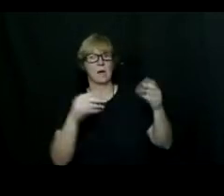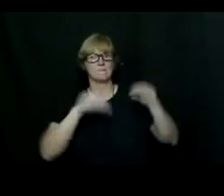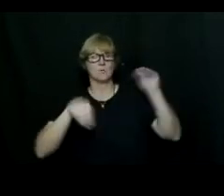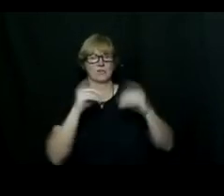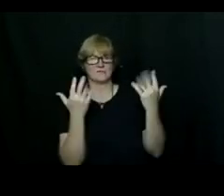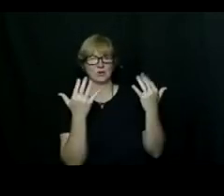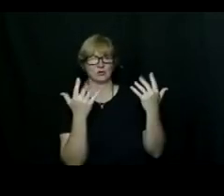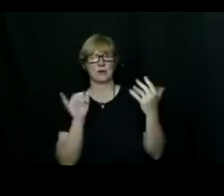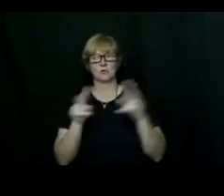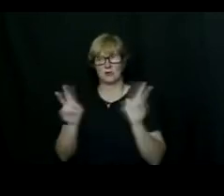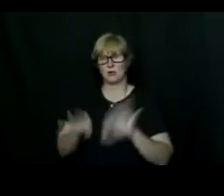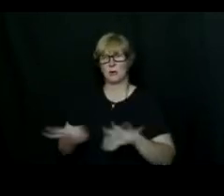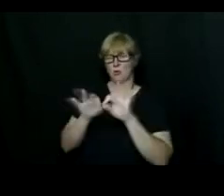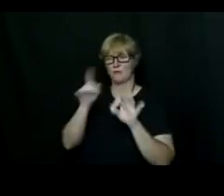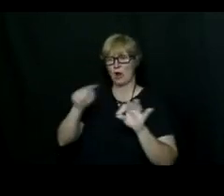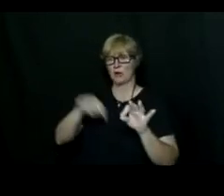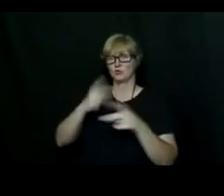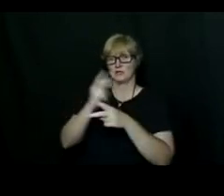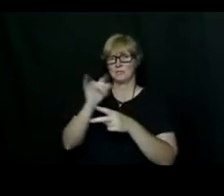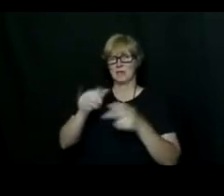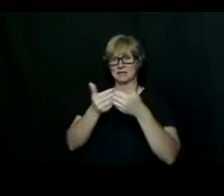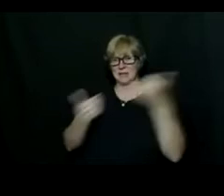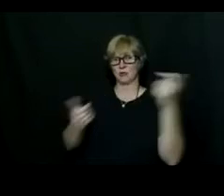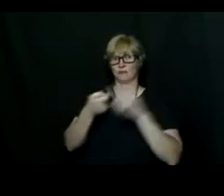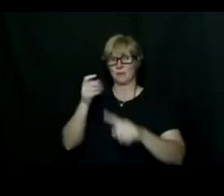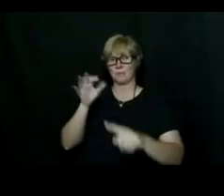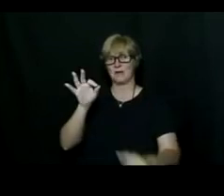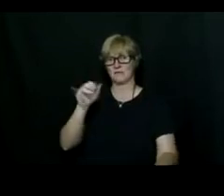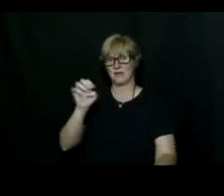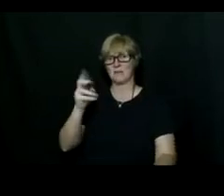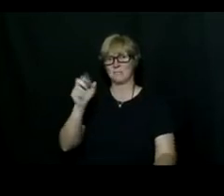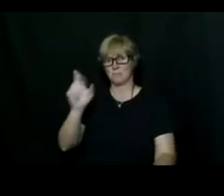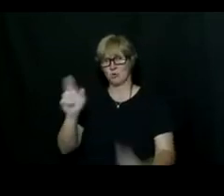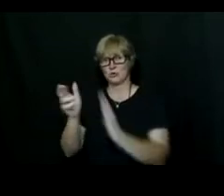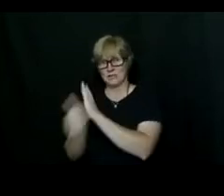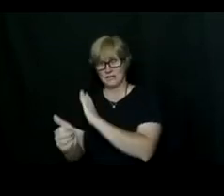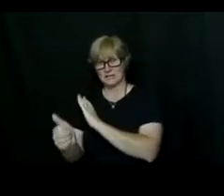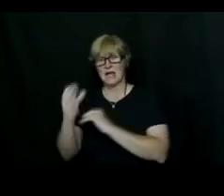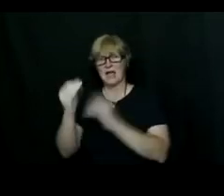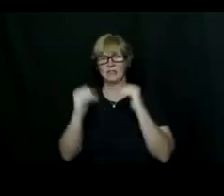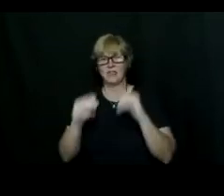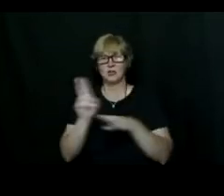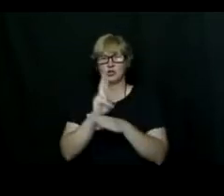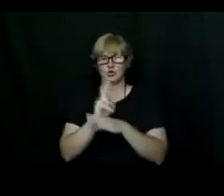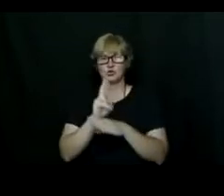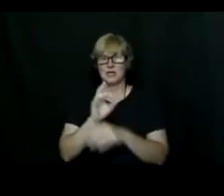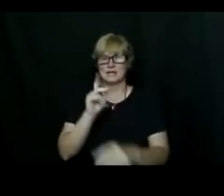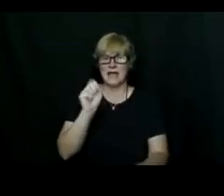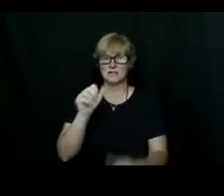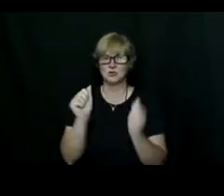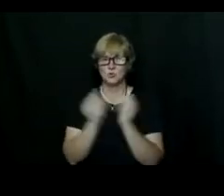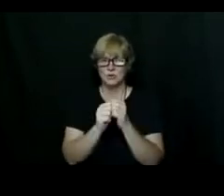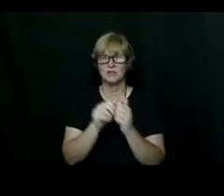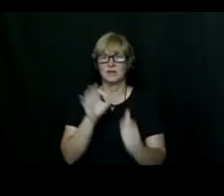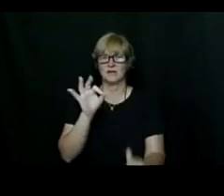important in order for us to keep this separate from the fine motor skills. And then use two tasks for fine motor skills, the one being